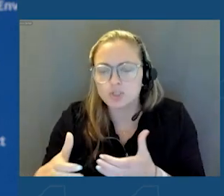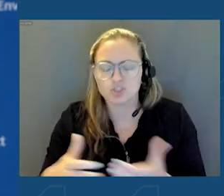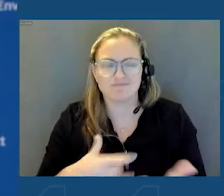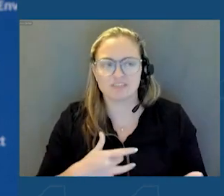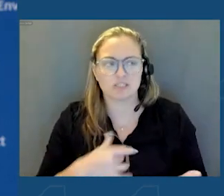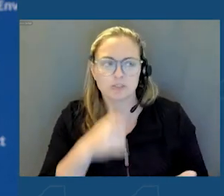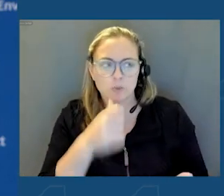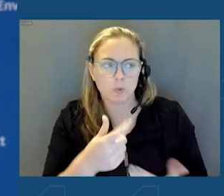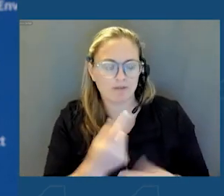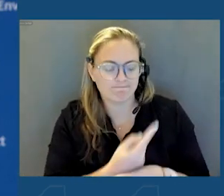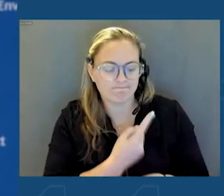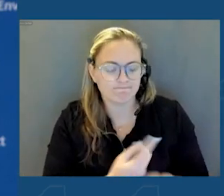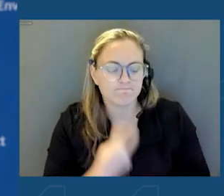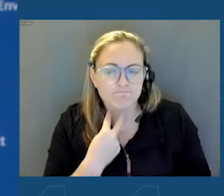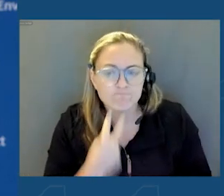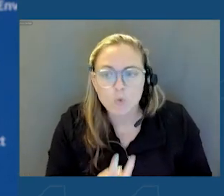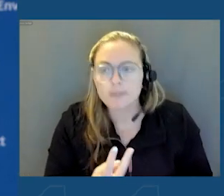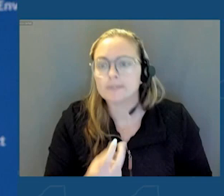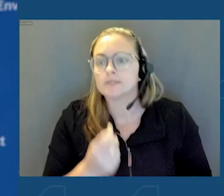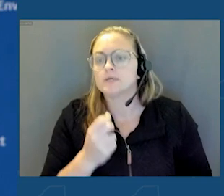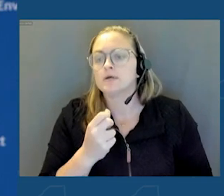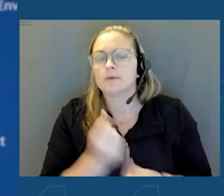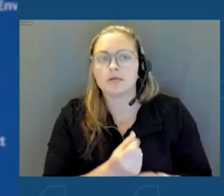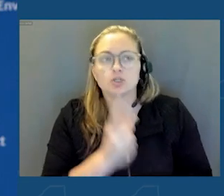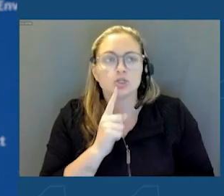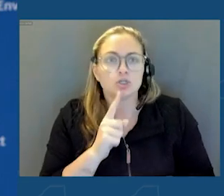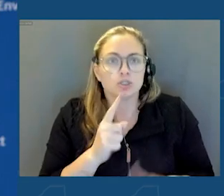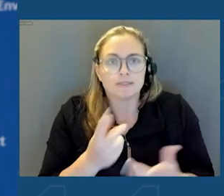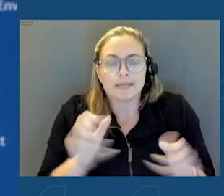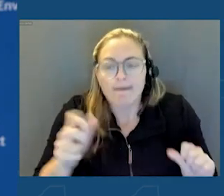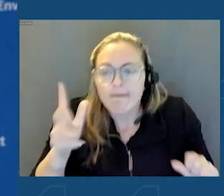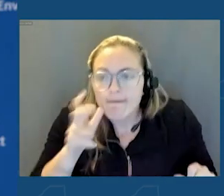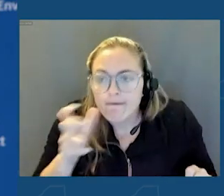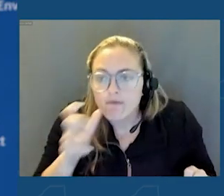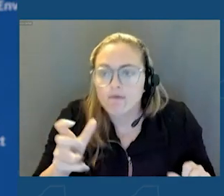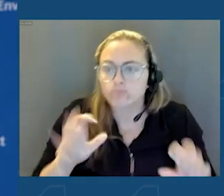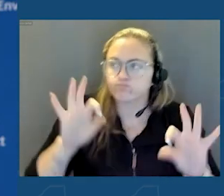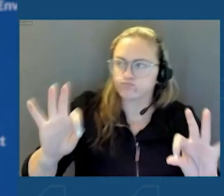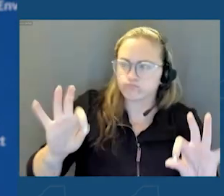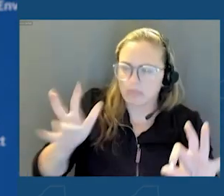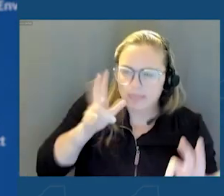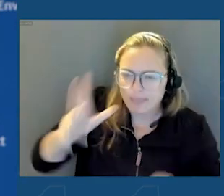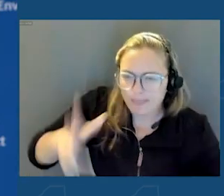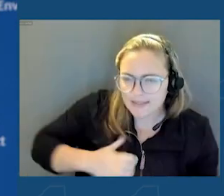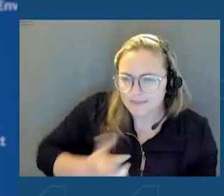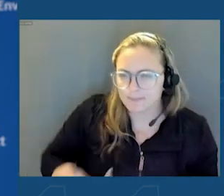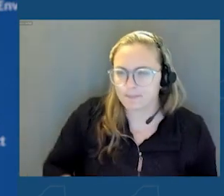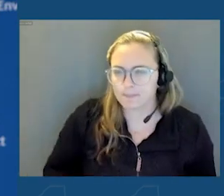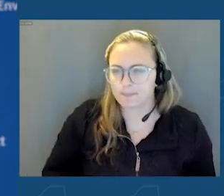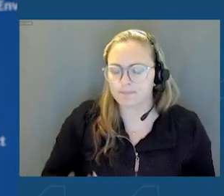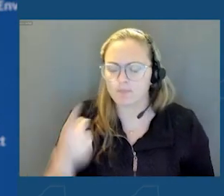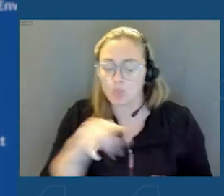the political clout to make sure their voices are heard. Because all too often, these are the communities that bear the brunt of these